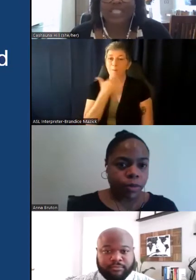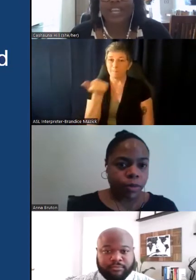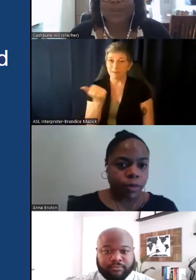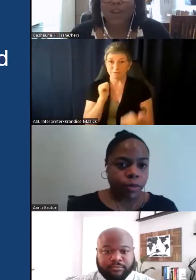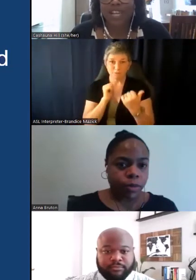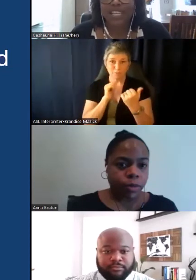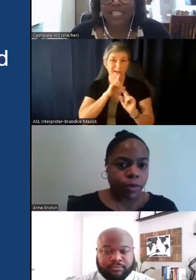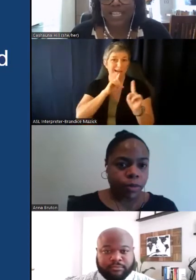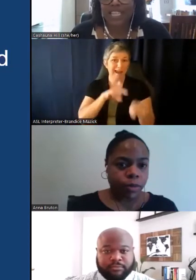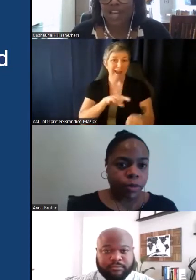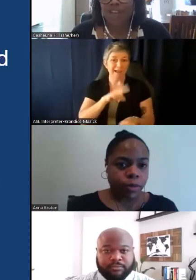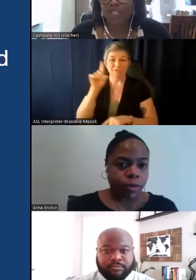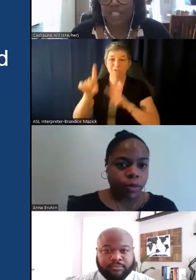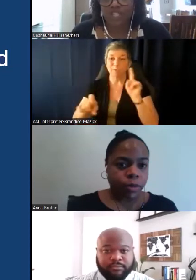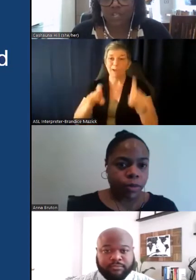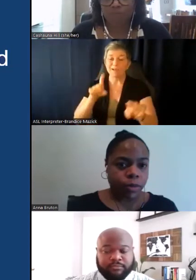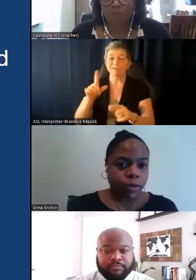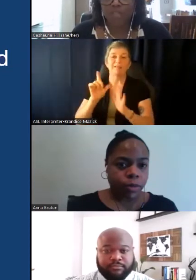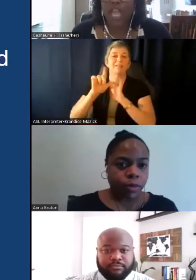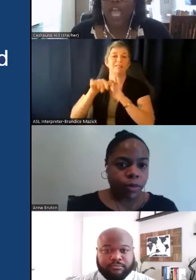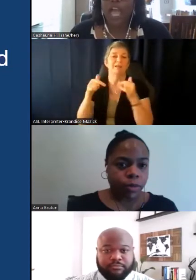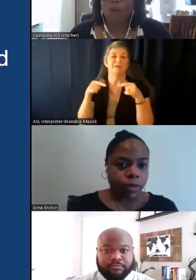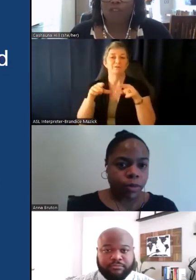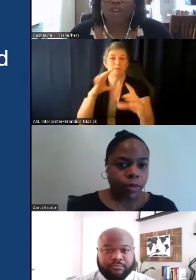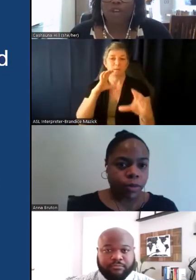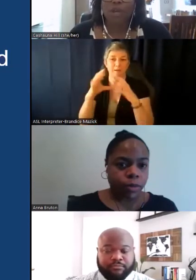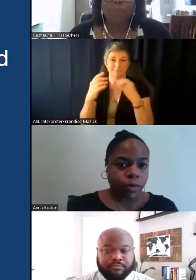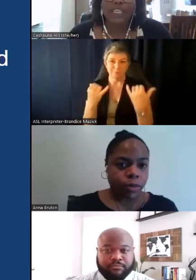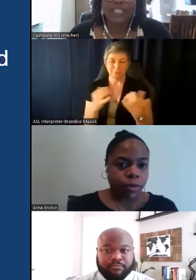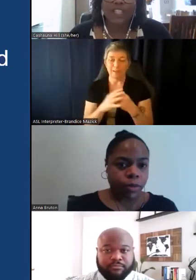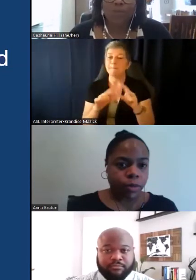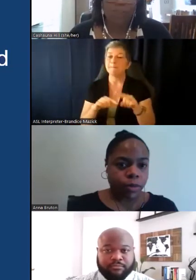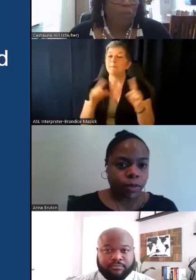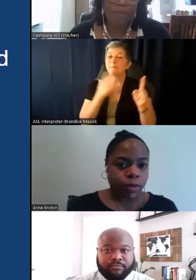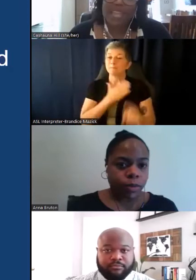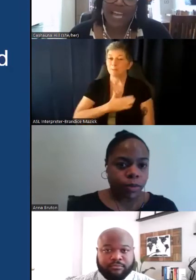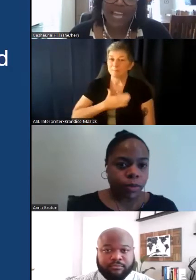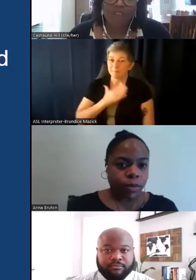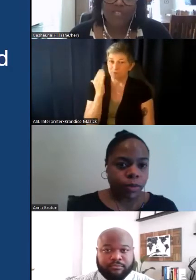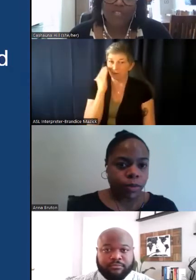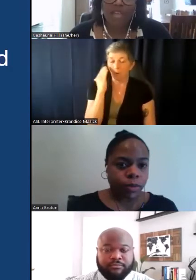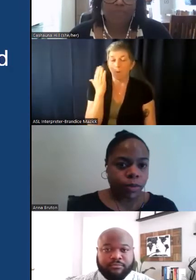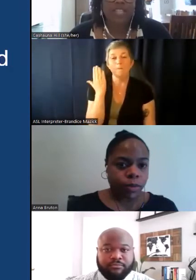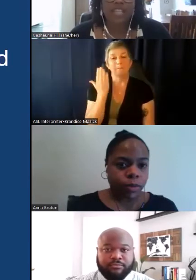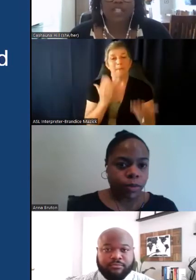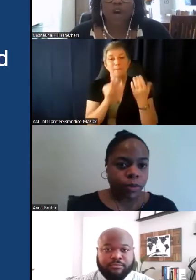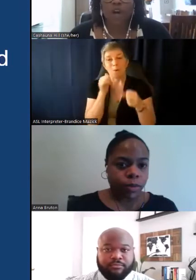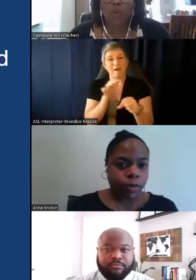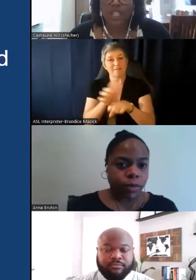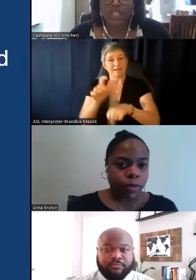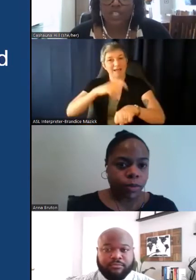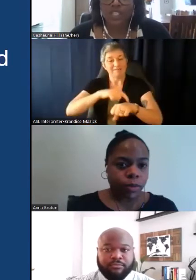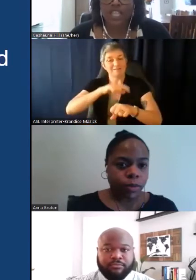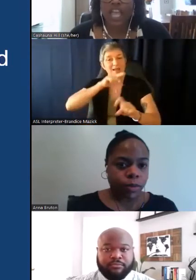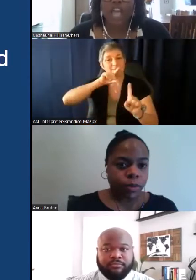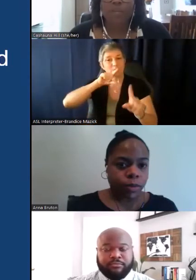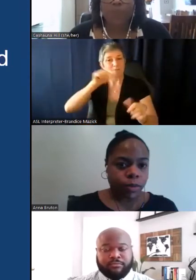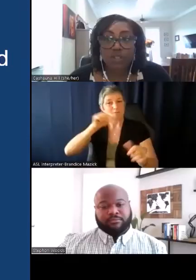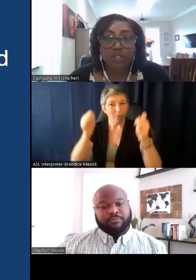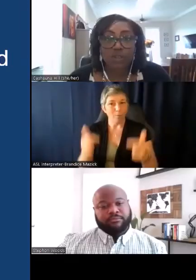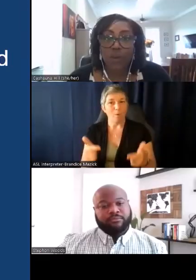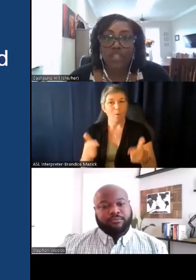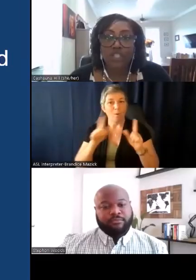questions later on in today's conversation. However, please note that we may not have time to get to all questions,